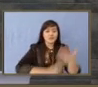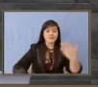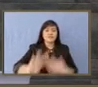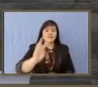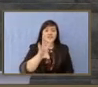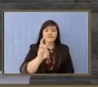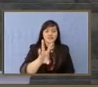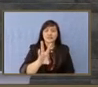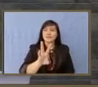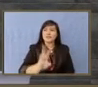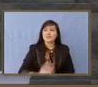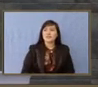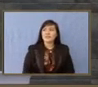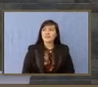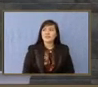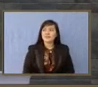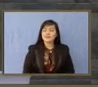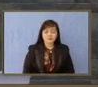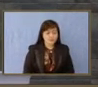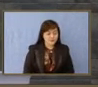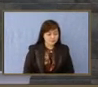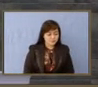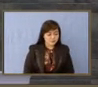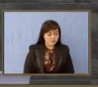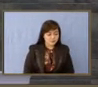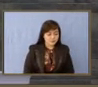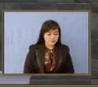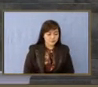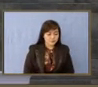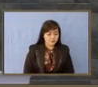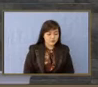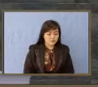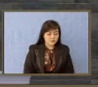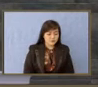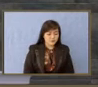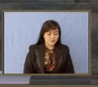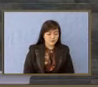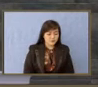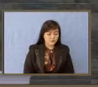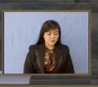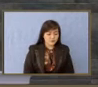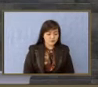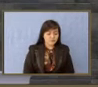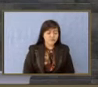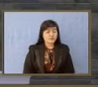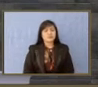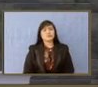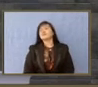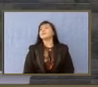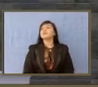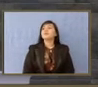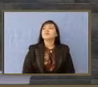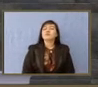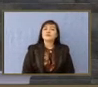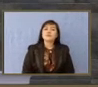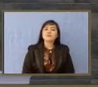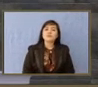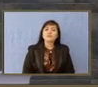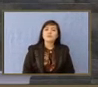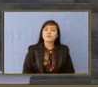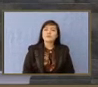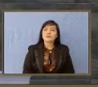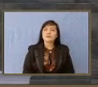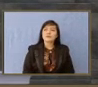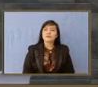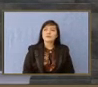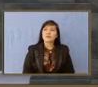And I think matatapos po natin ito sa linggong itong Sunday na Sunday school time po natin ito. Alright? Because hindi